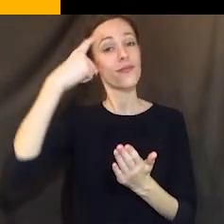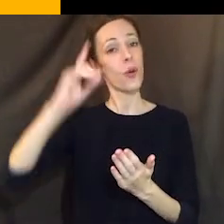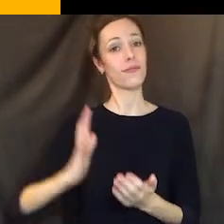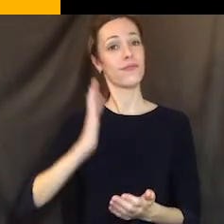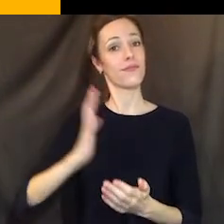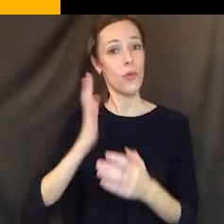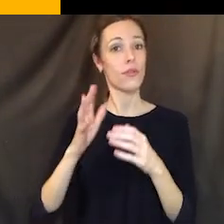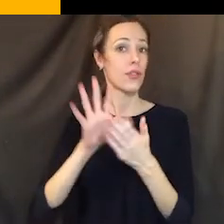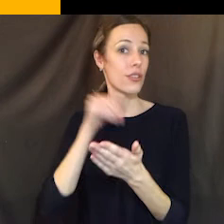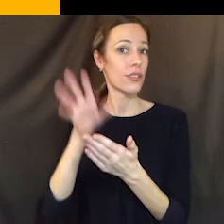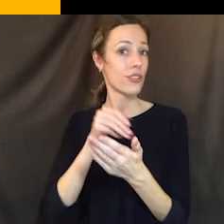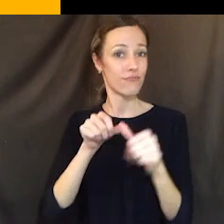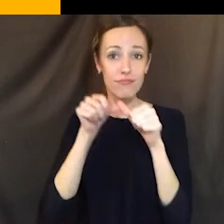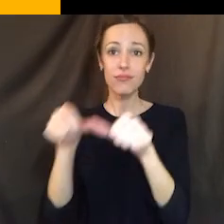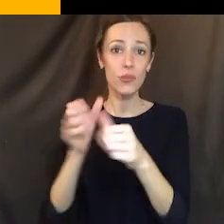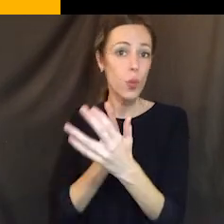formal learning during crisis.